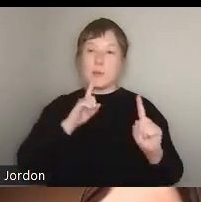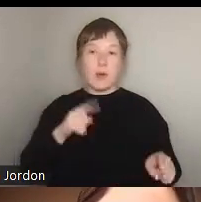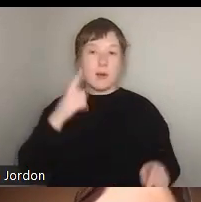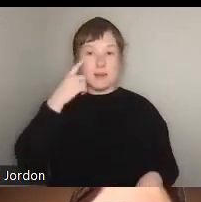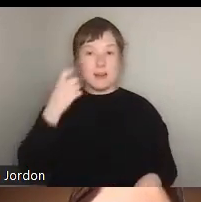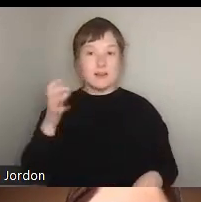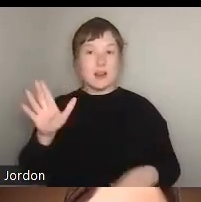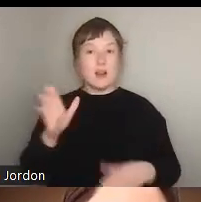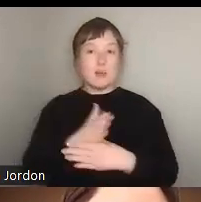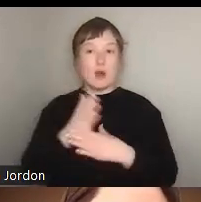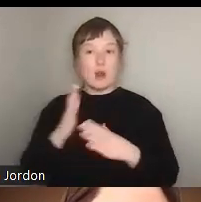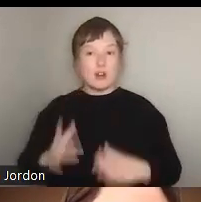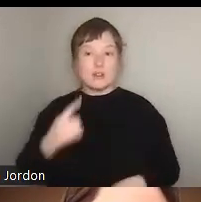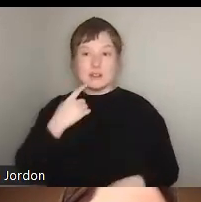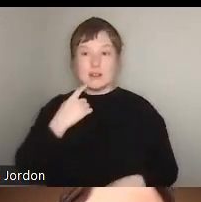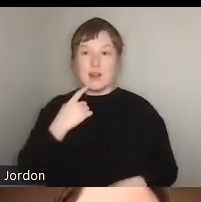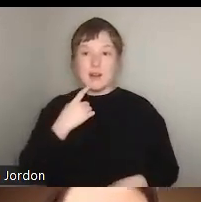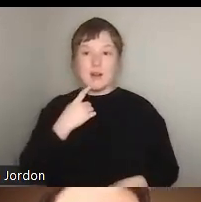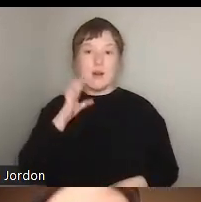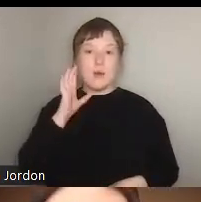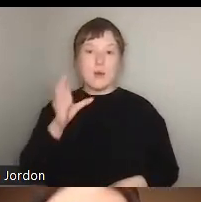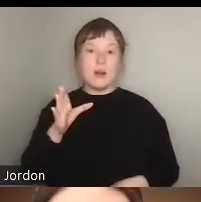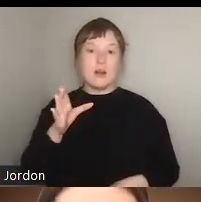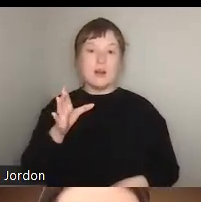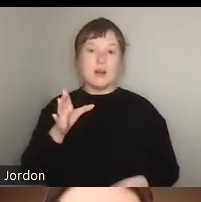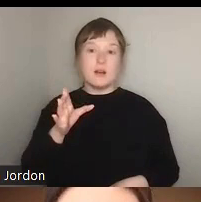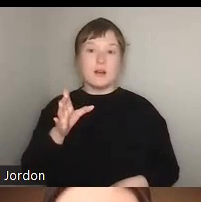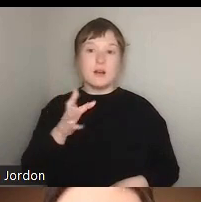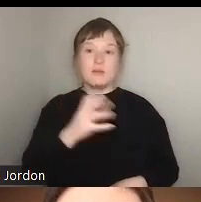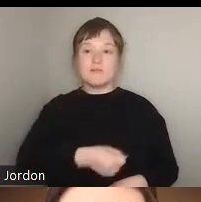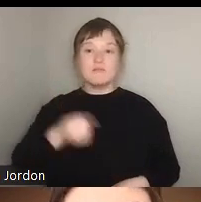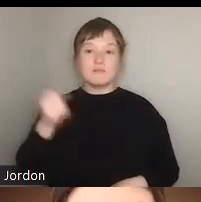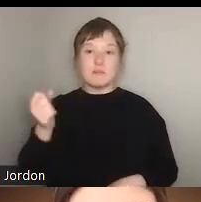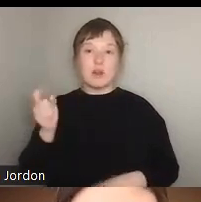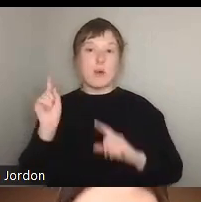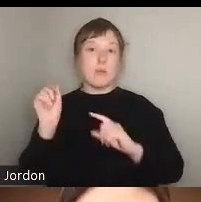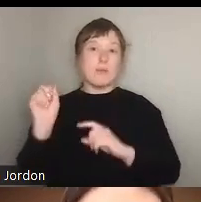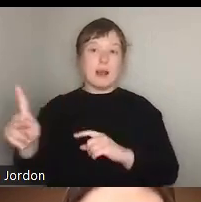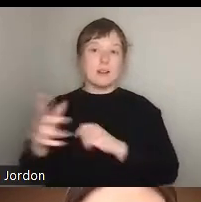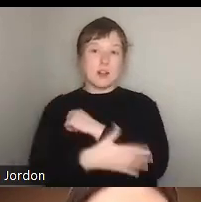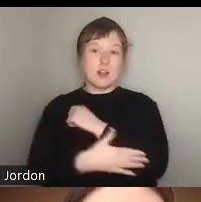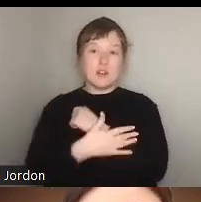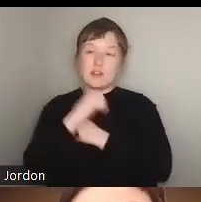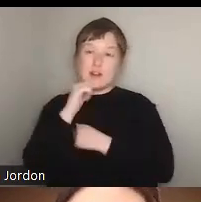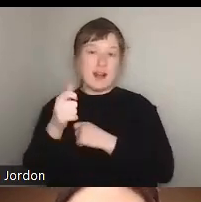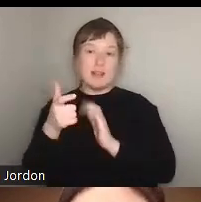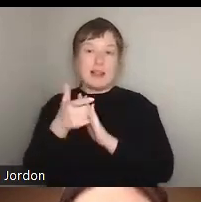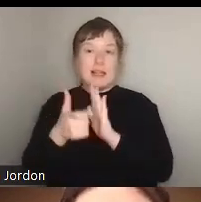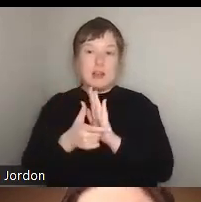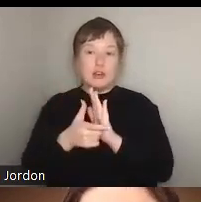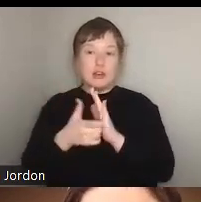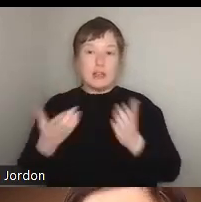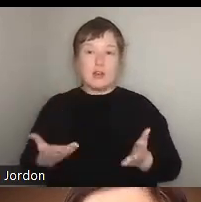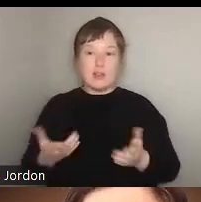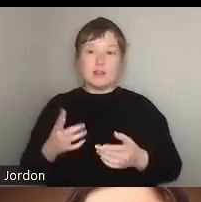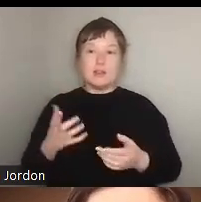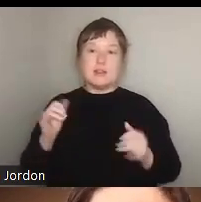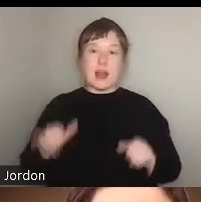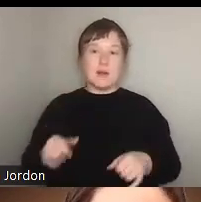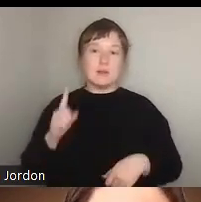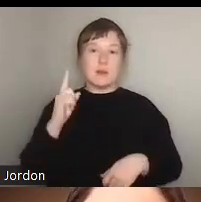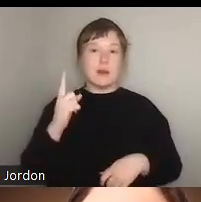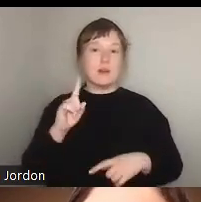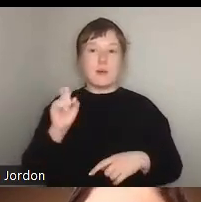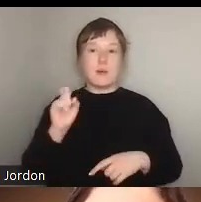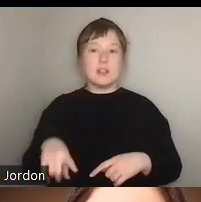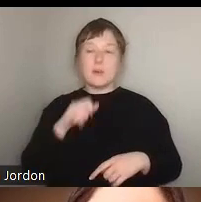that the partner was saying that they would have them taken out of the country because they weren't legal. Whereas that is not a question that was going to be coming up, at least